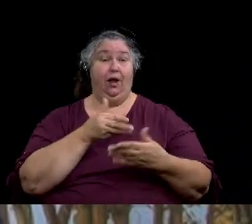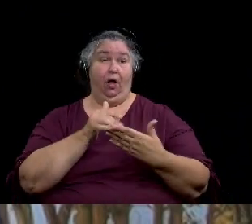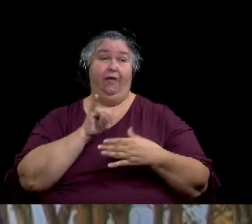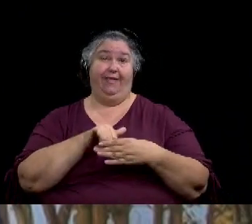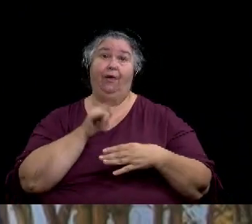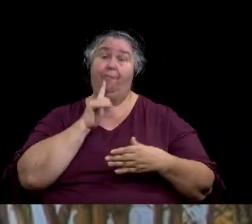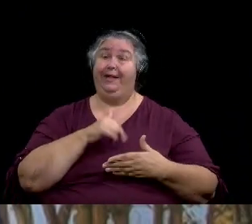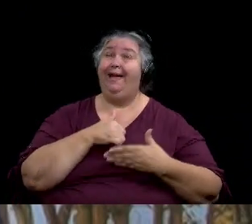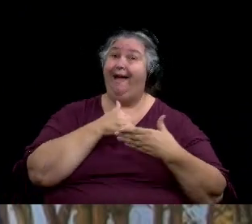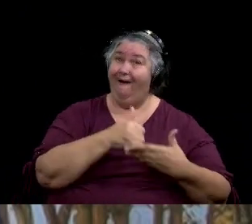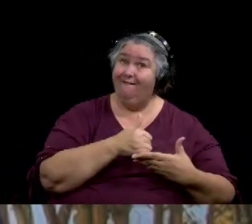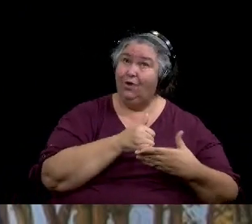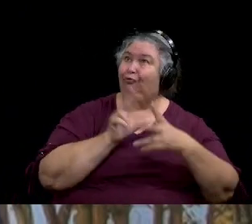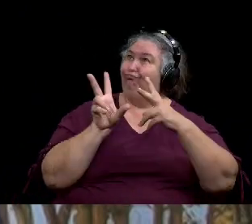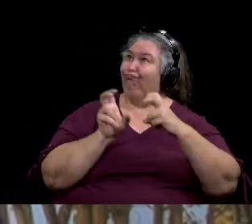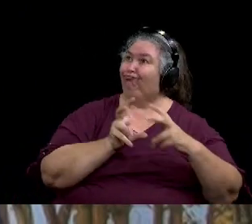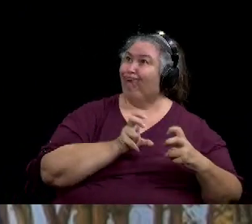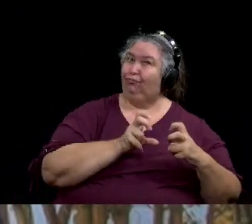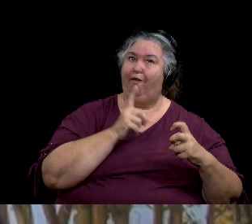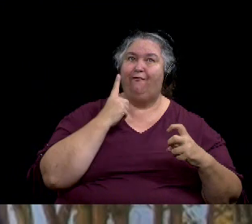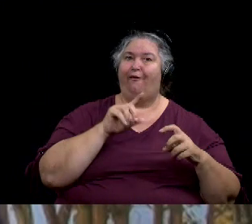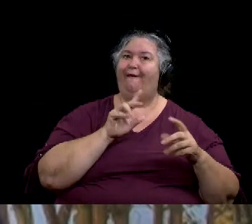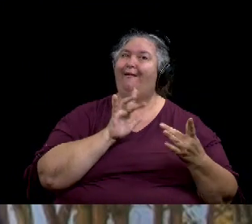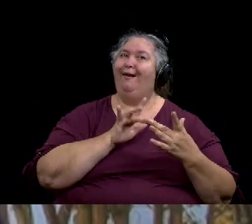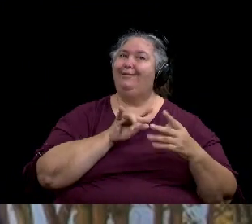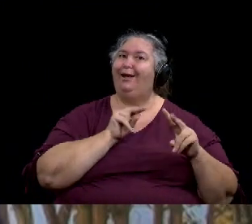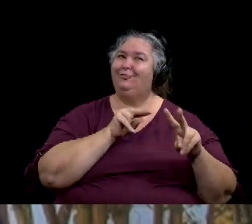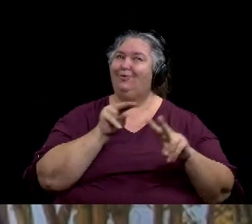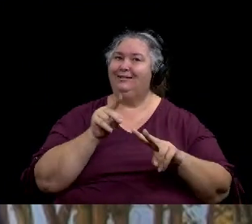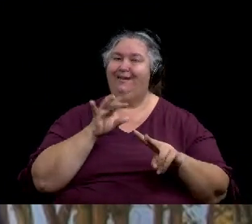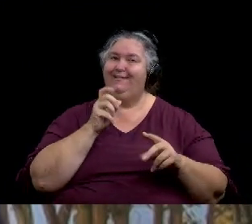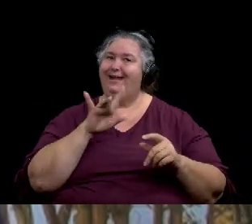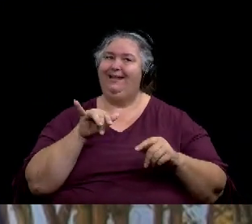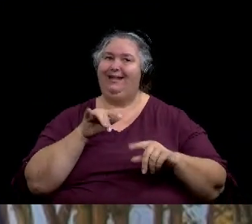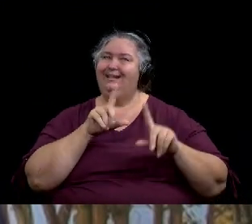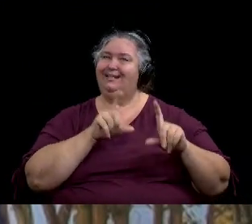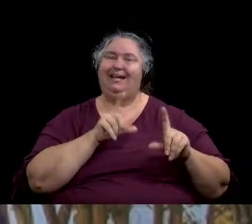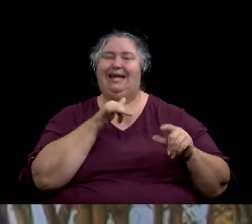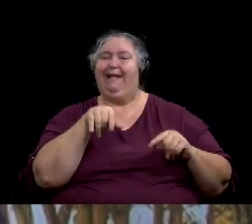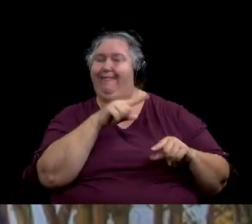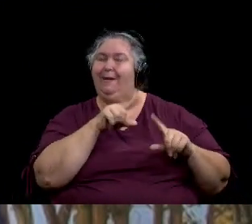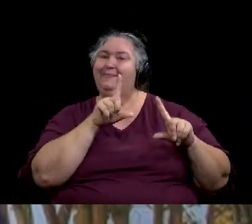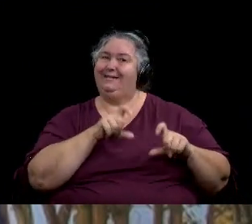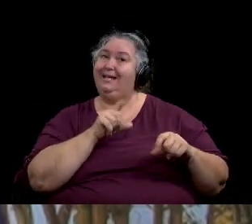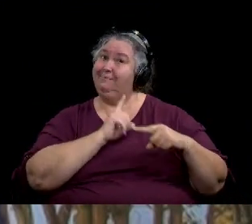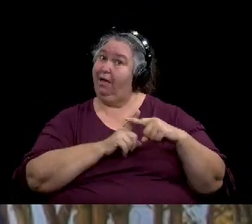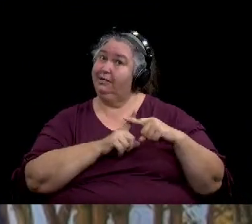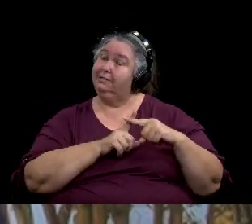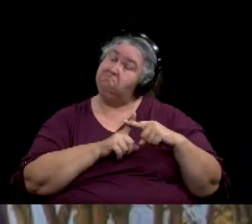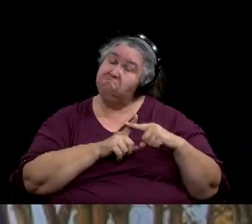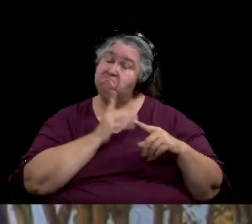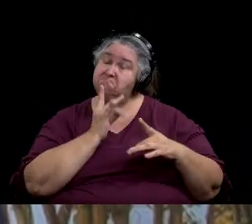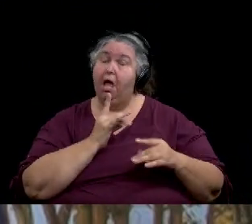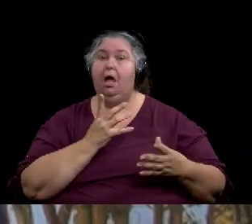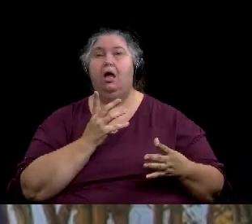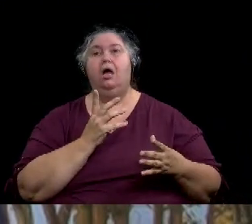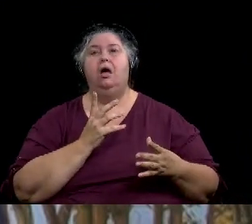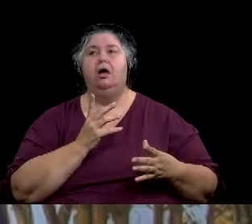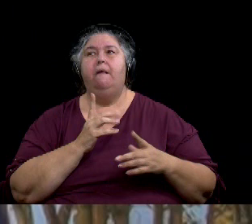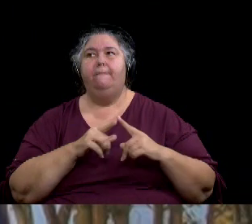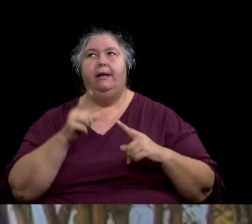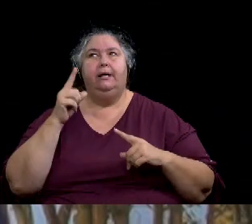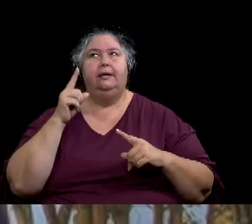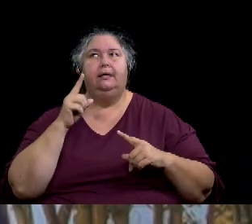very helpful when it comes to contact tracing if any of them test positive. So I think you can see, I think